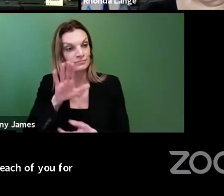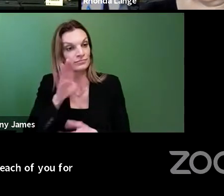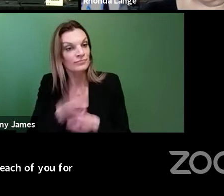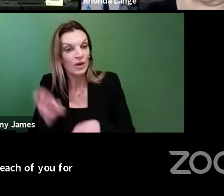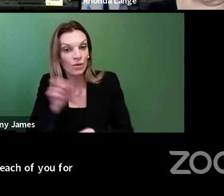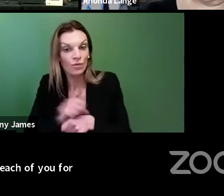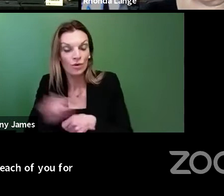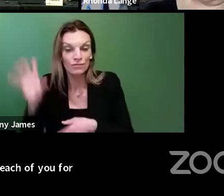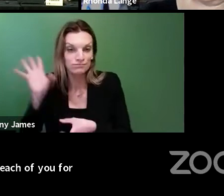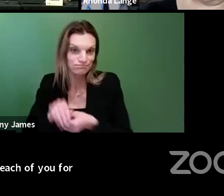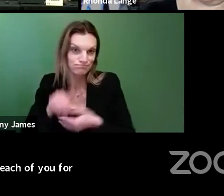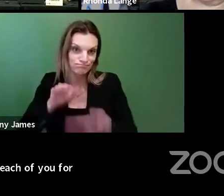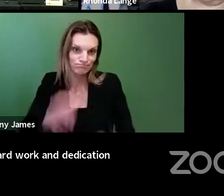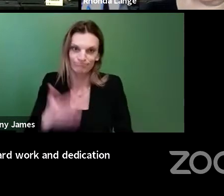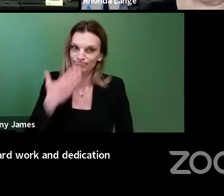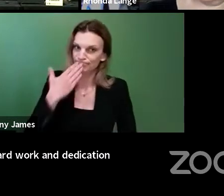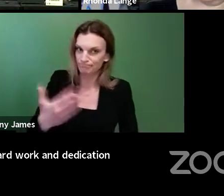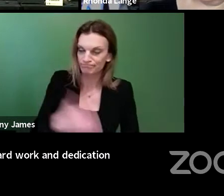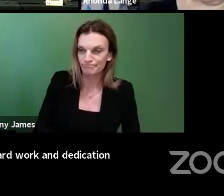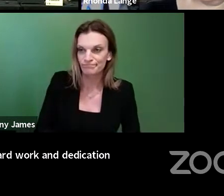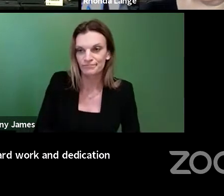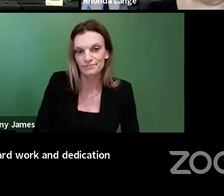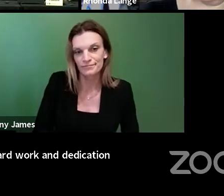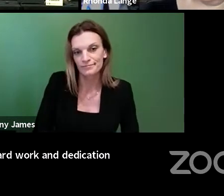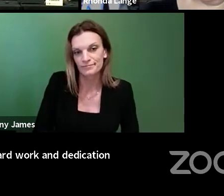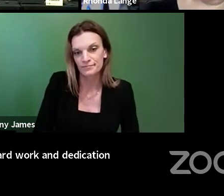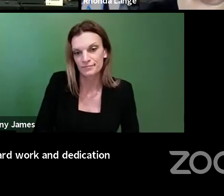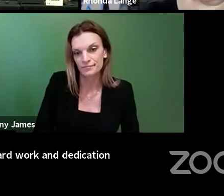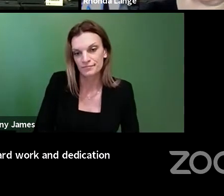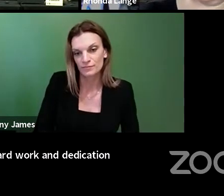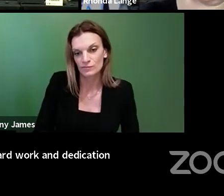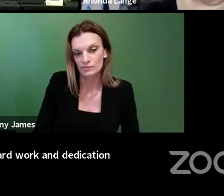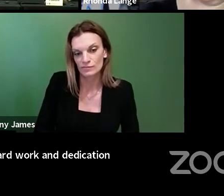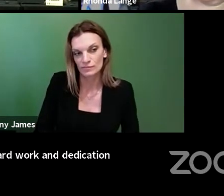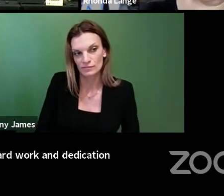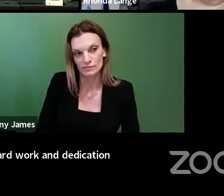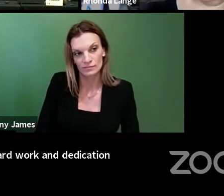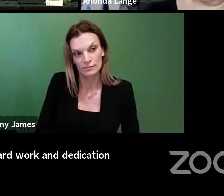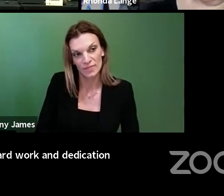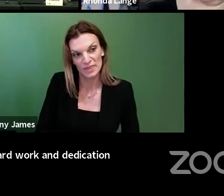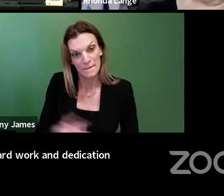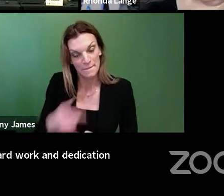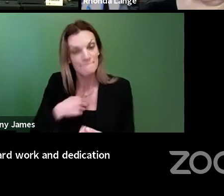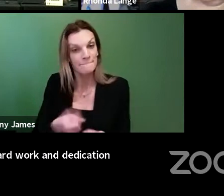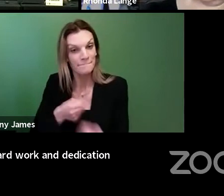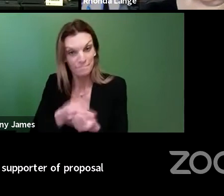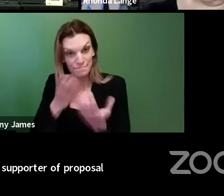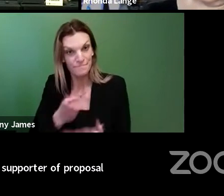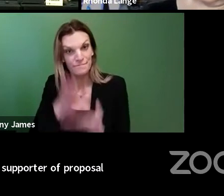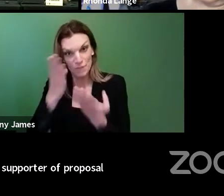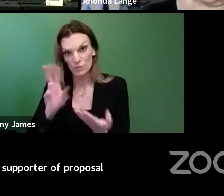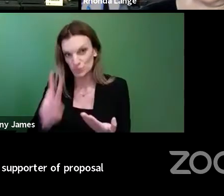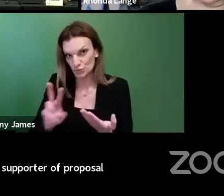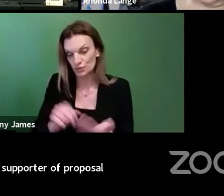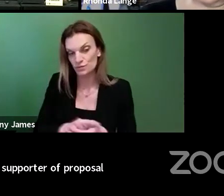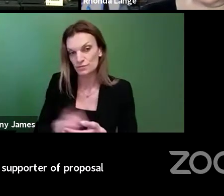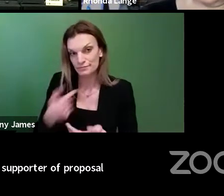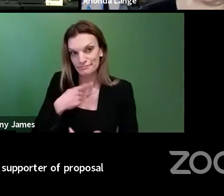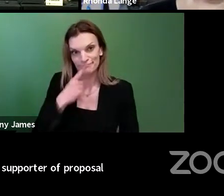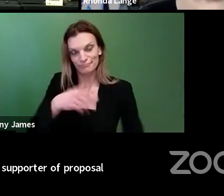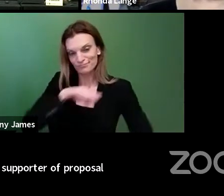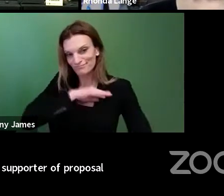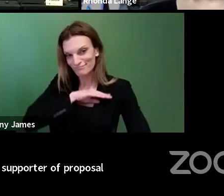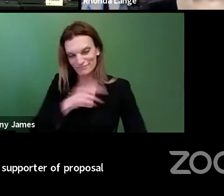gone unnoticed. I am very much a supporter of Proposal 2. I was so pleased to see that the recommendation of